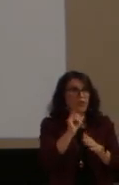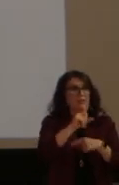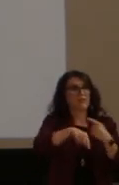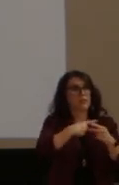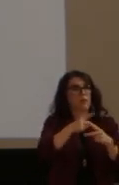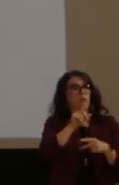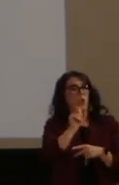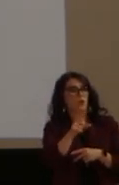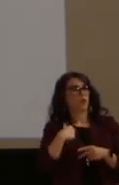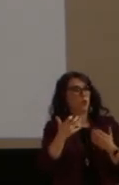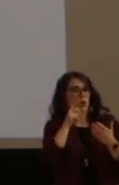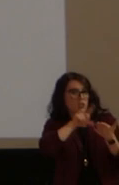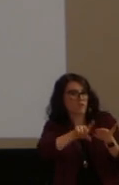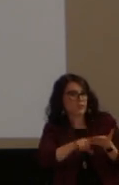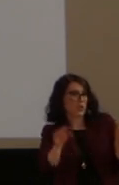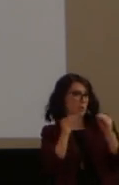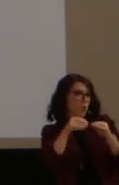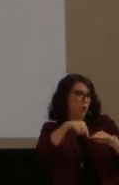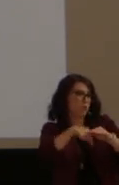to investigate.